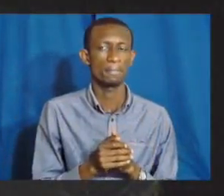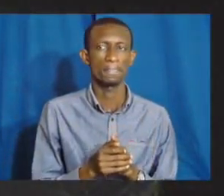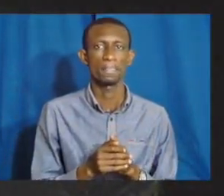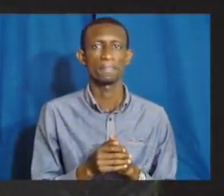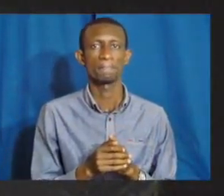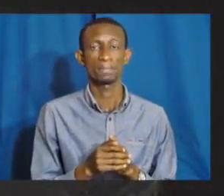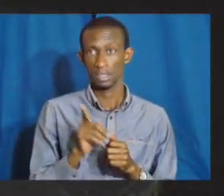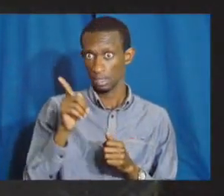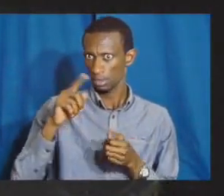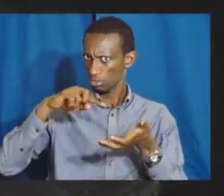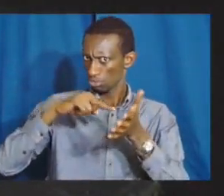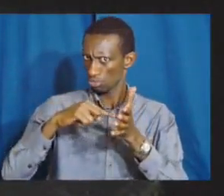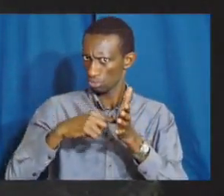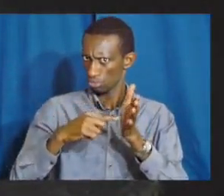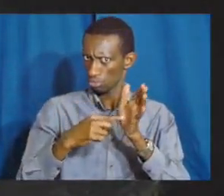second example,